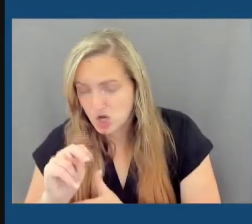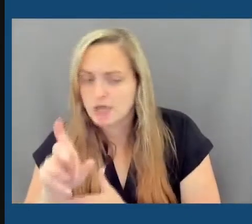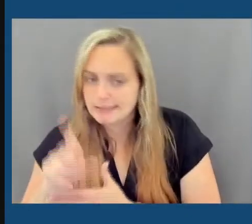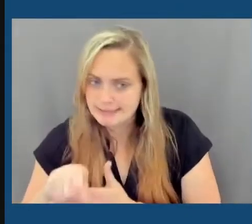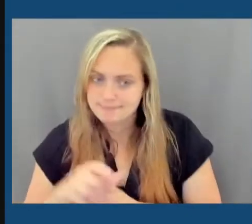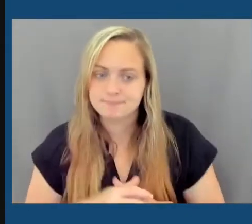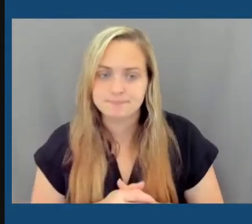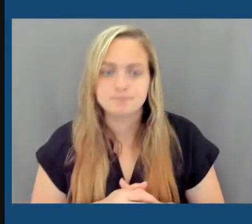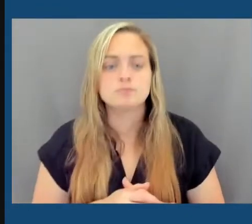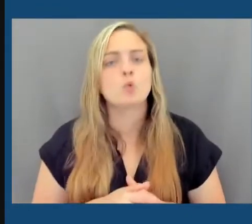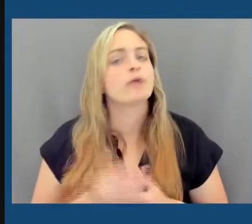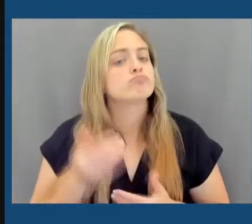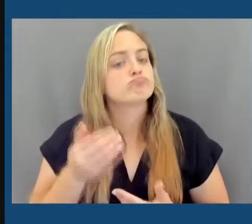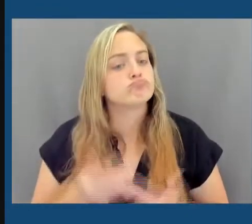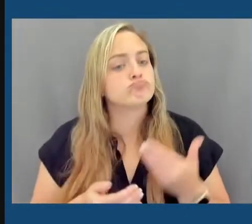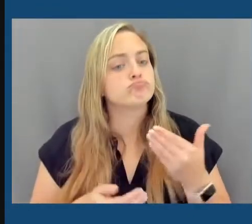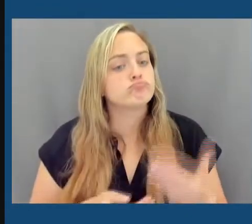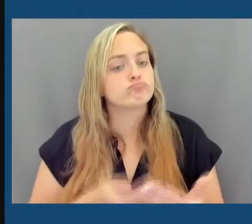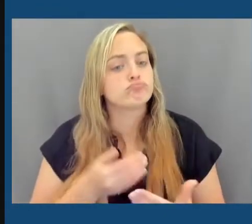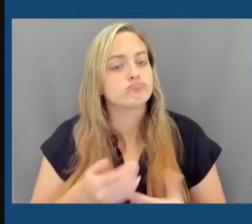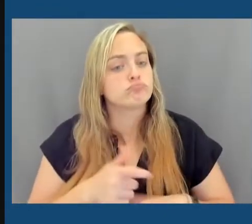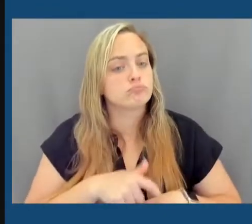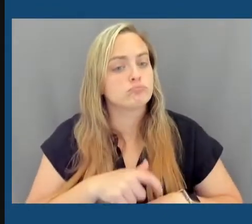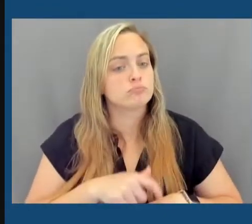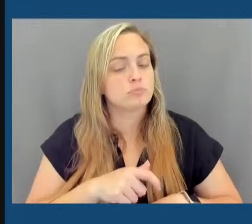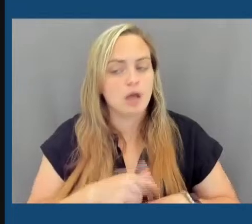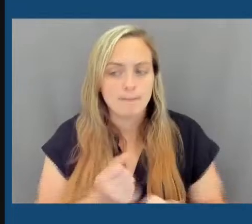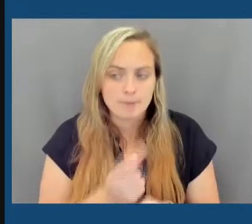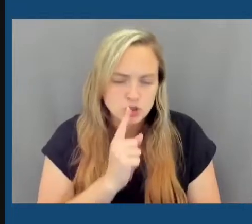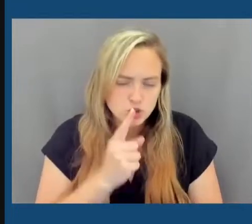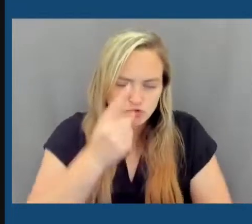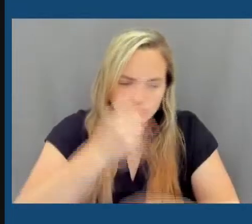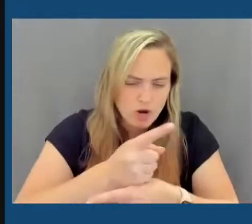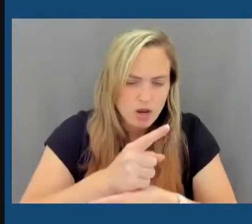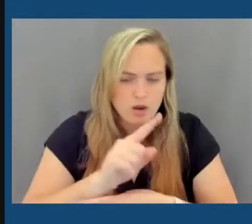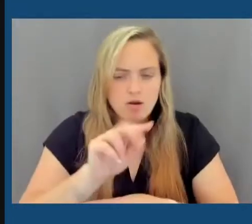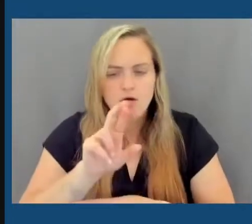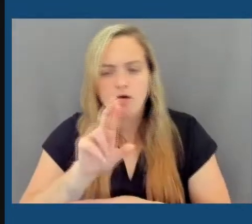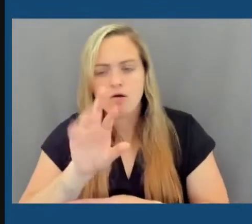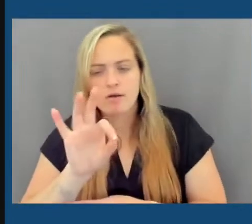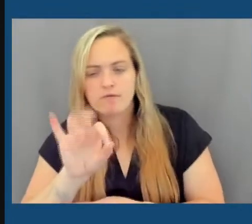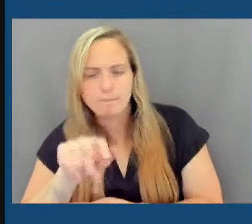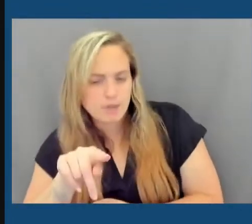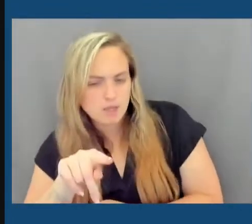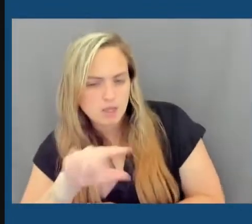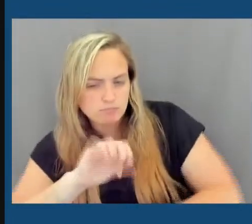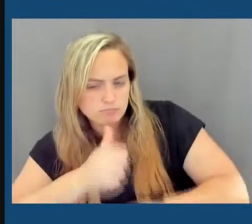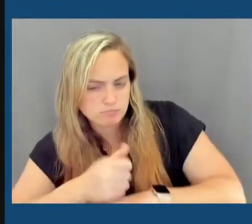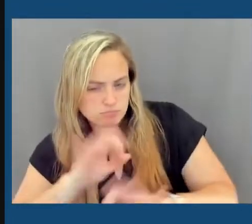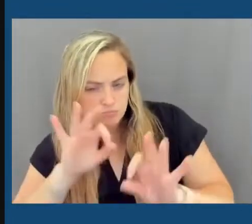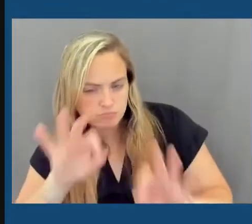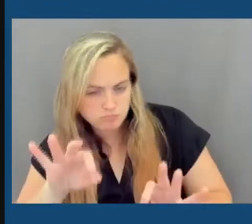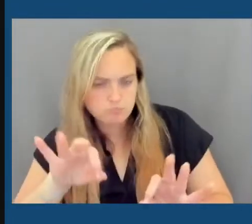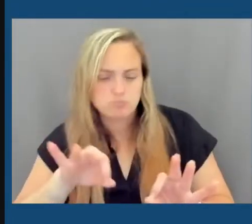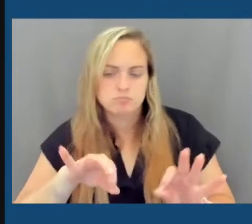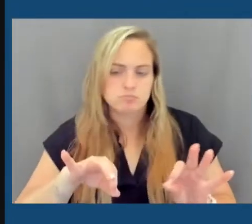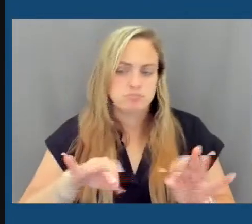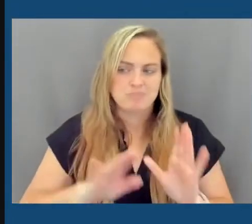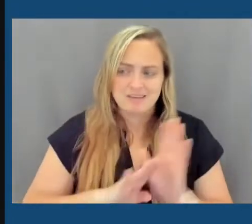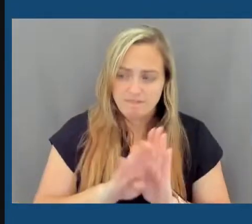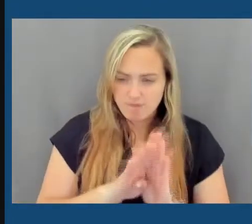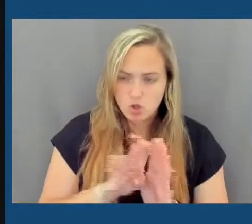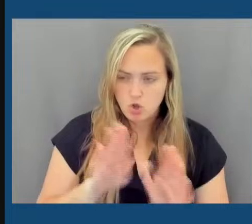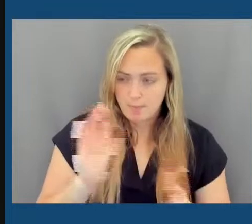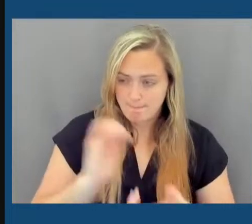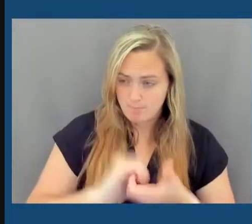time, we got it right, we put out an RFP, we identified a development partner, and we have a transformational